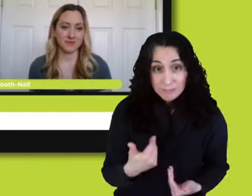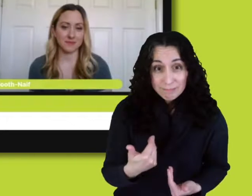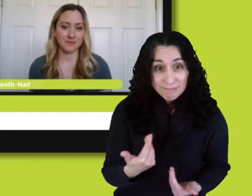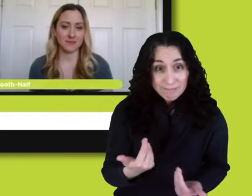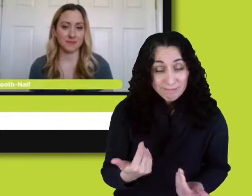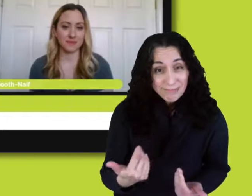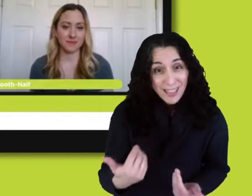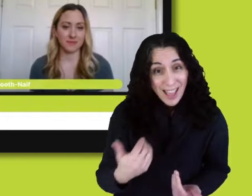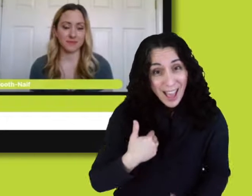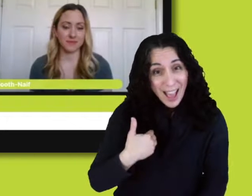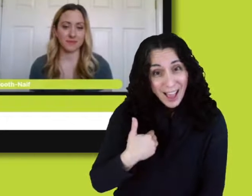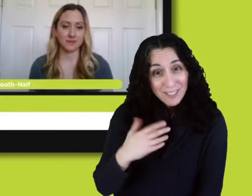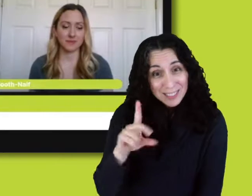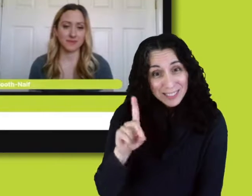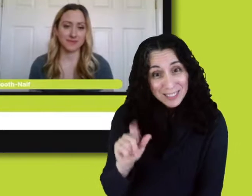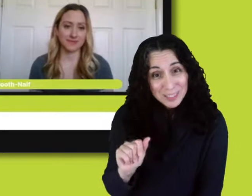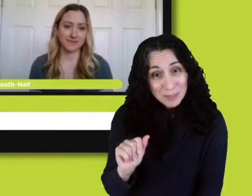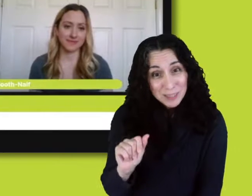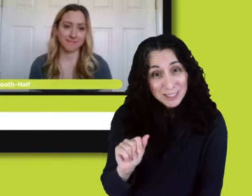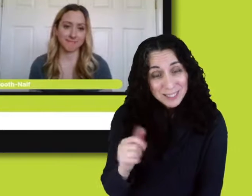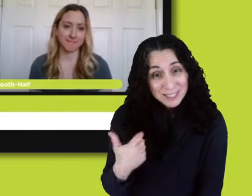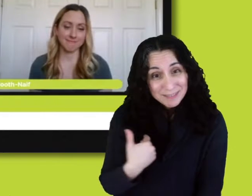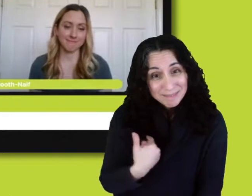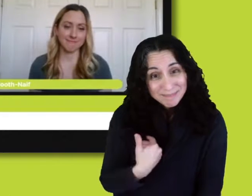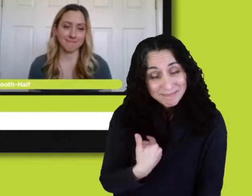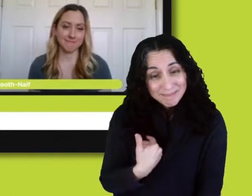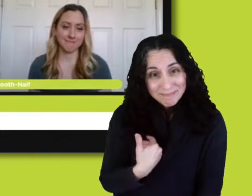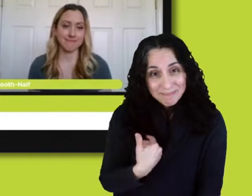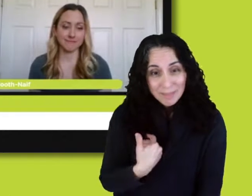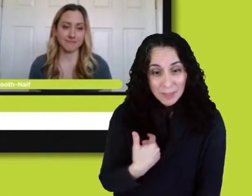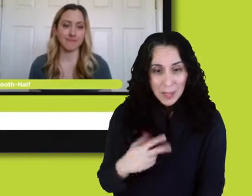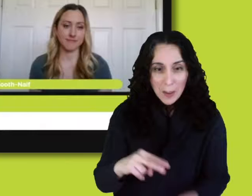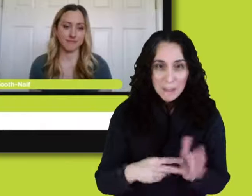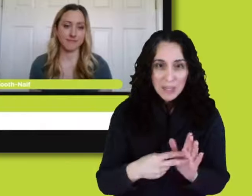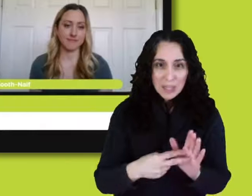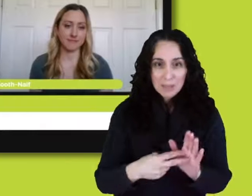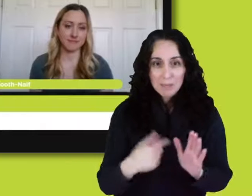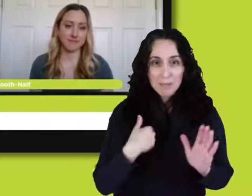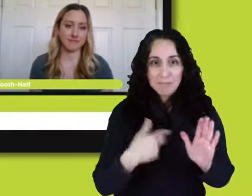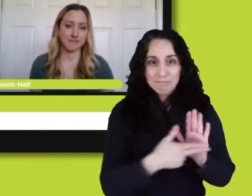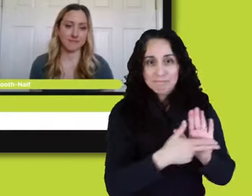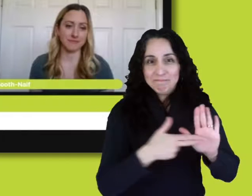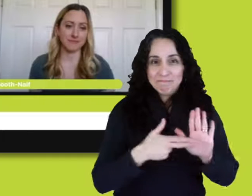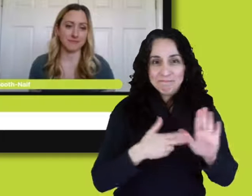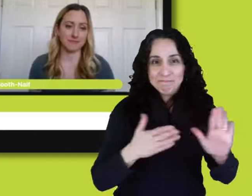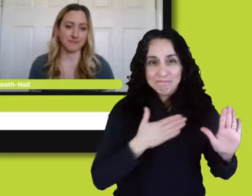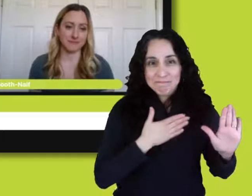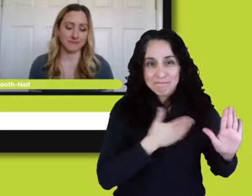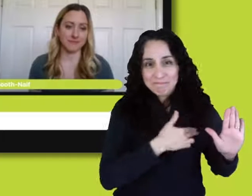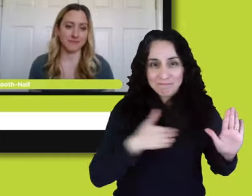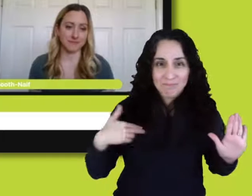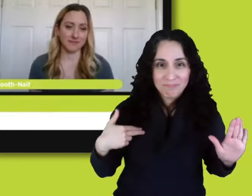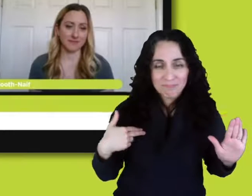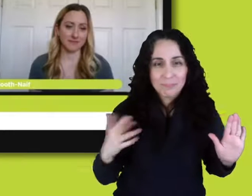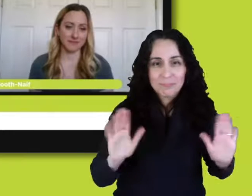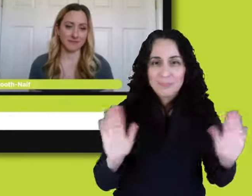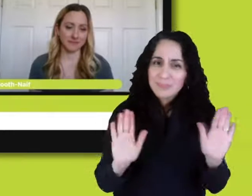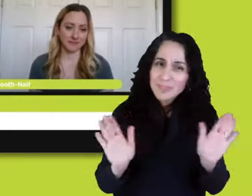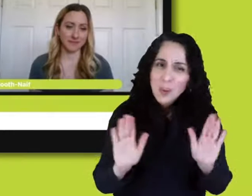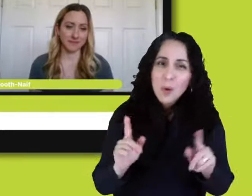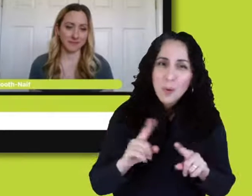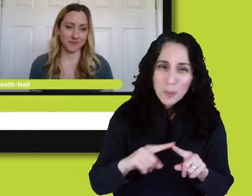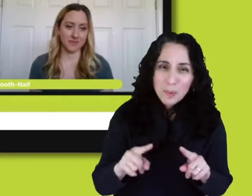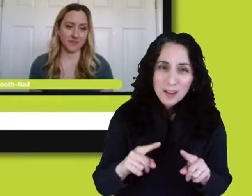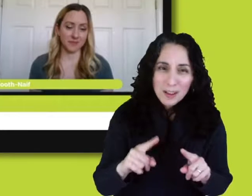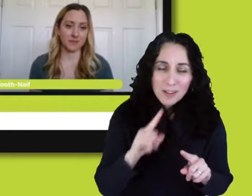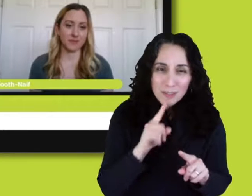who does have a disability diagnosis. I don't let it define me, but yeah, just thank